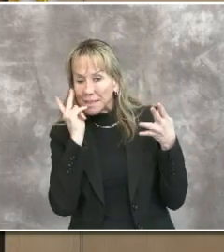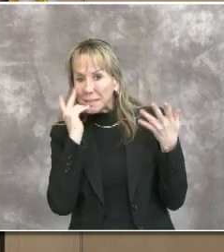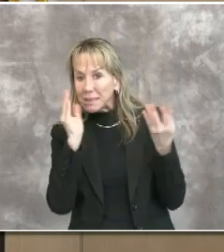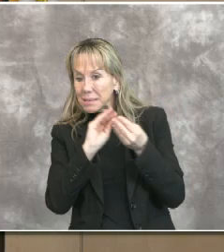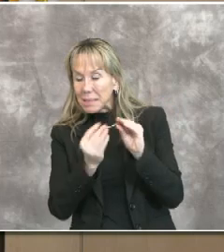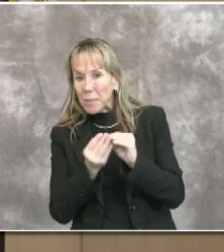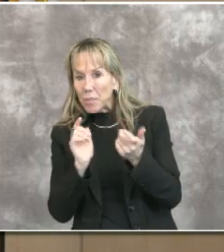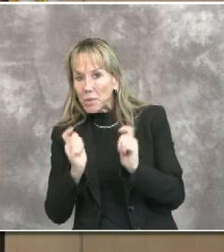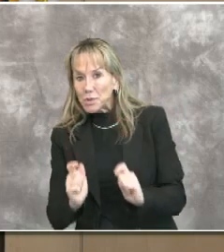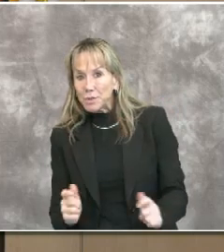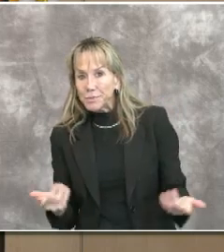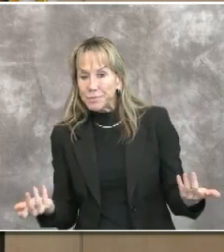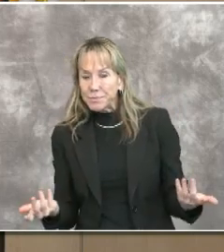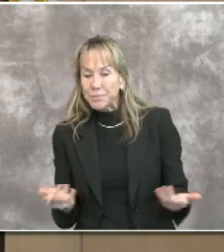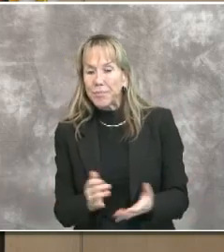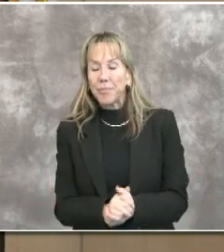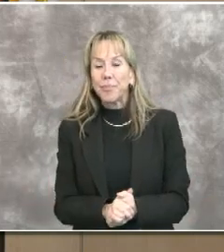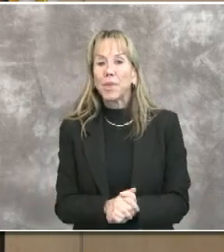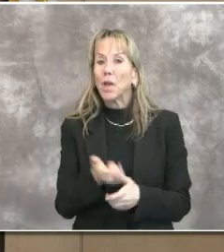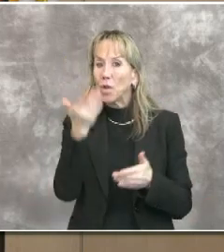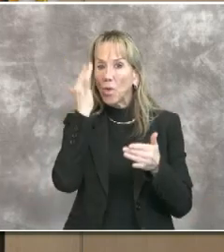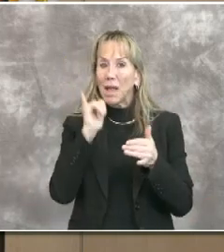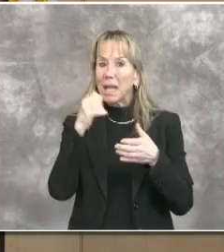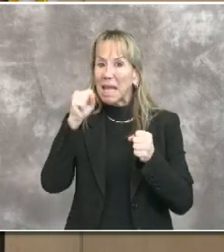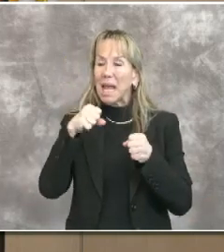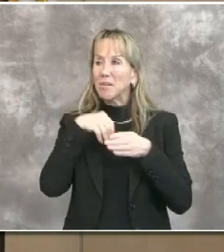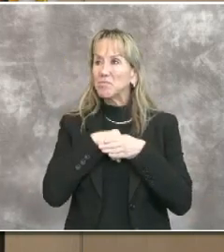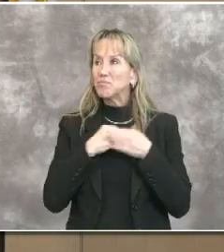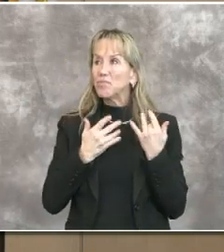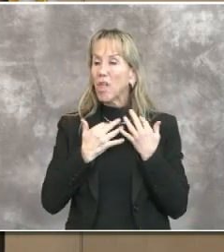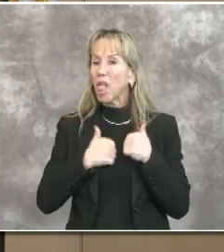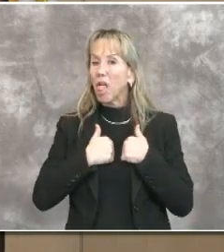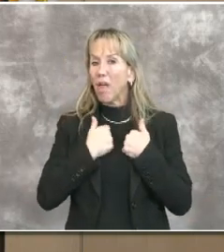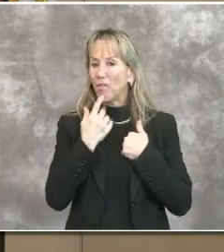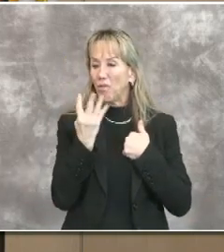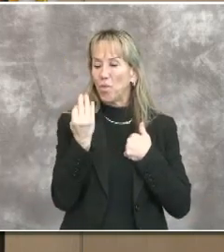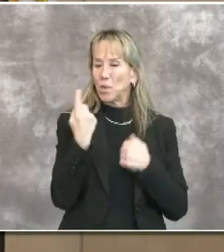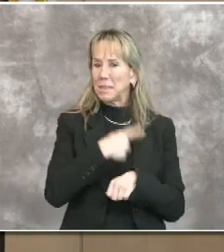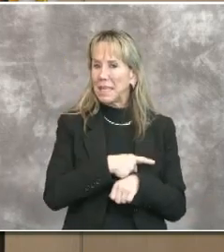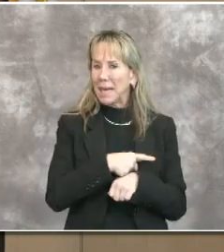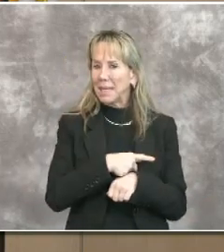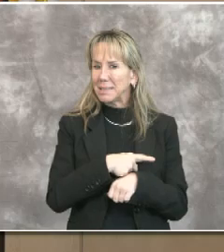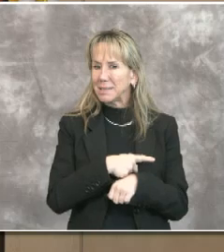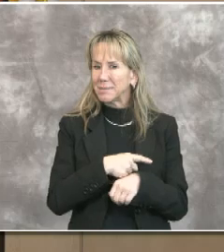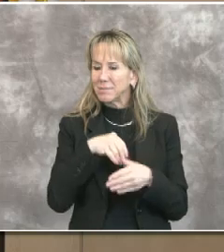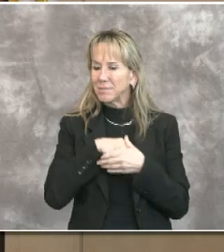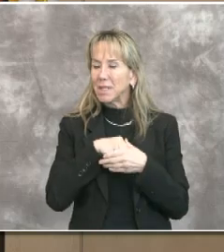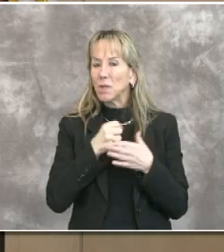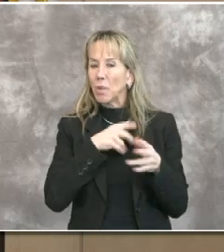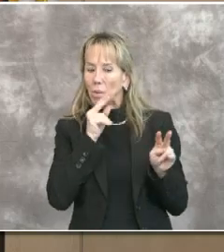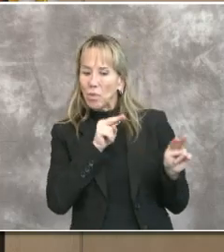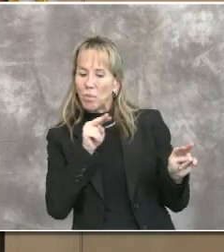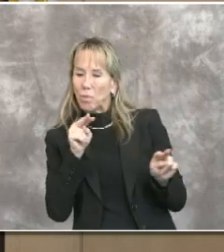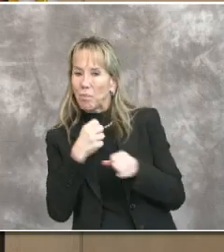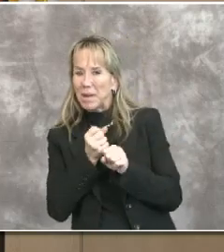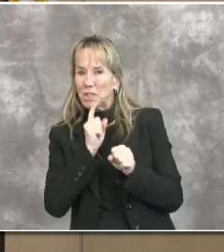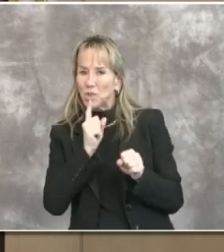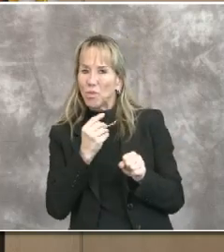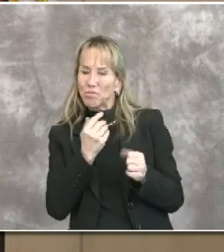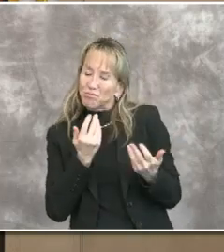the incubation period is 14 days, so we will be monitoring that closely as well. Thank